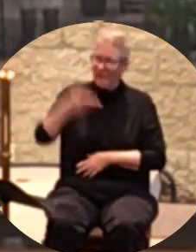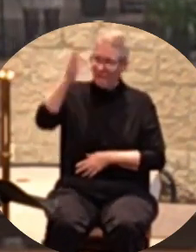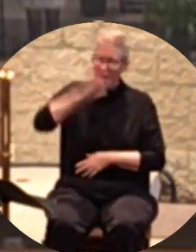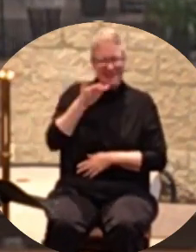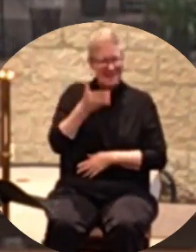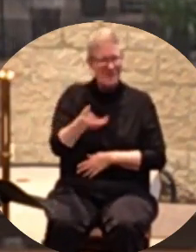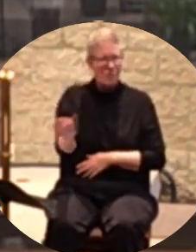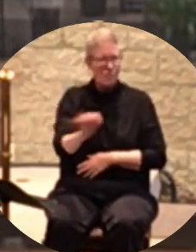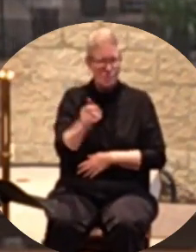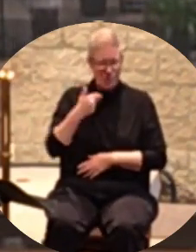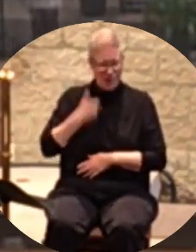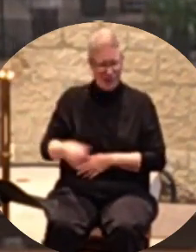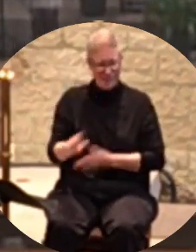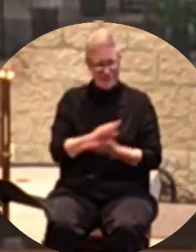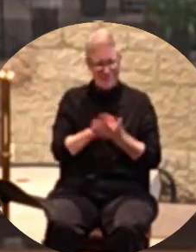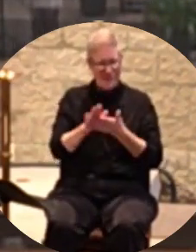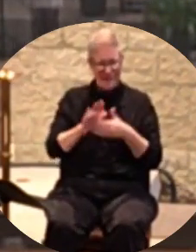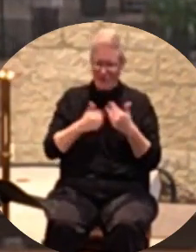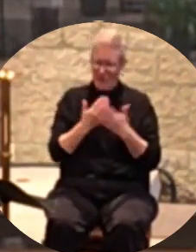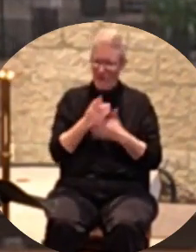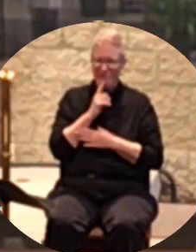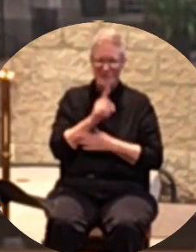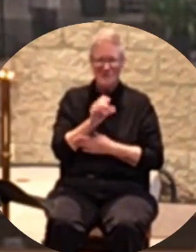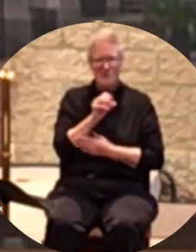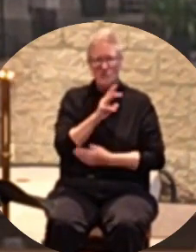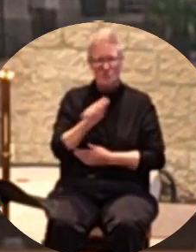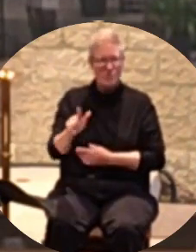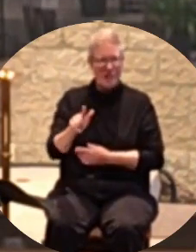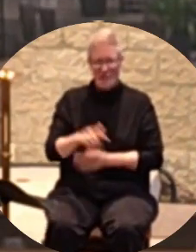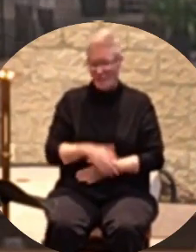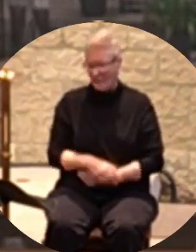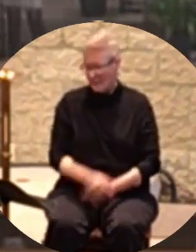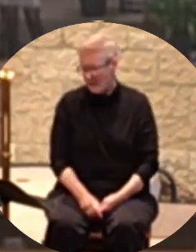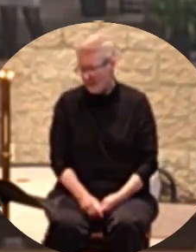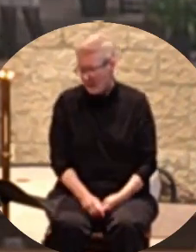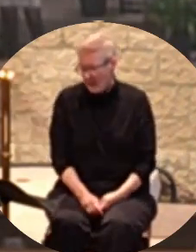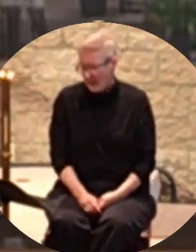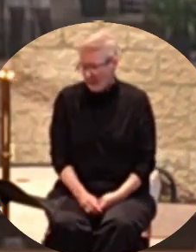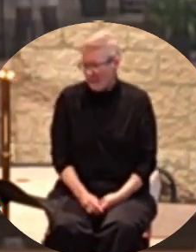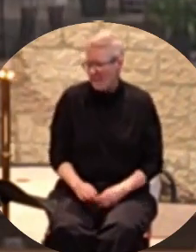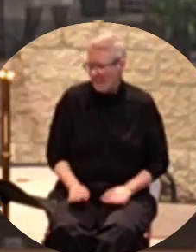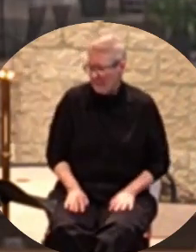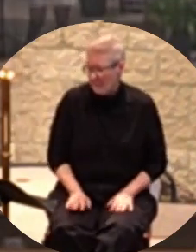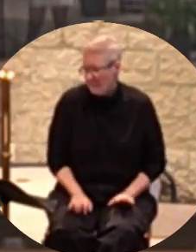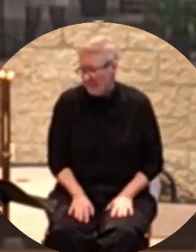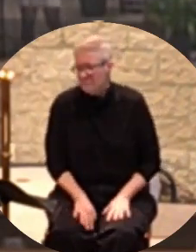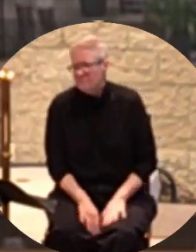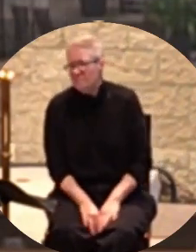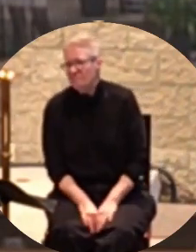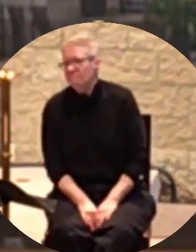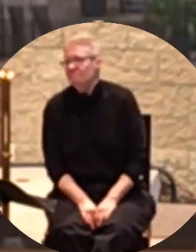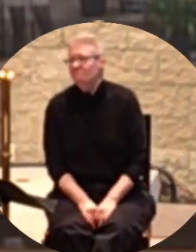and all is well. Yes.